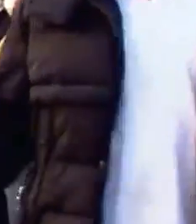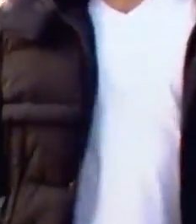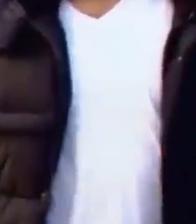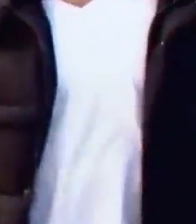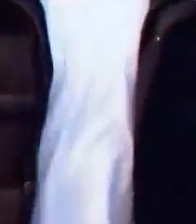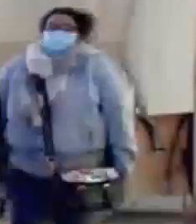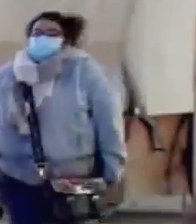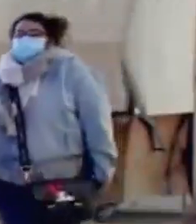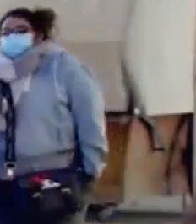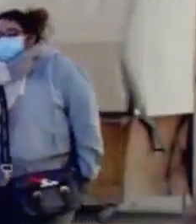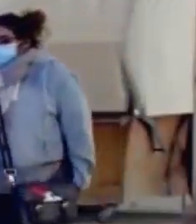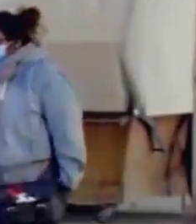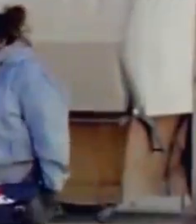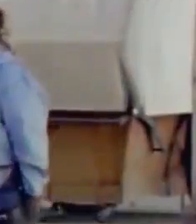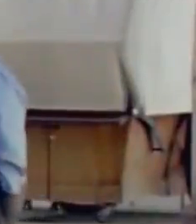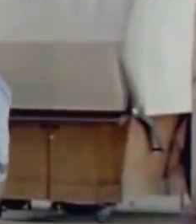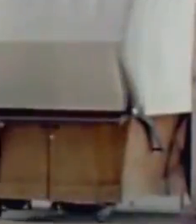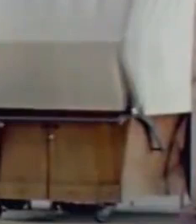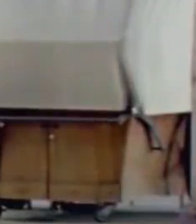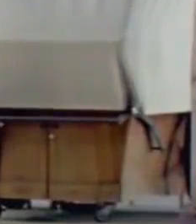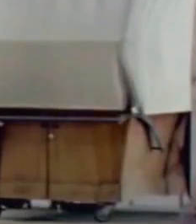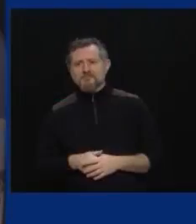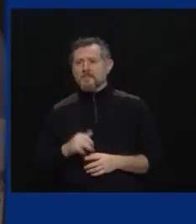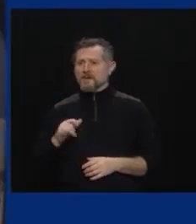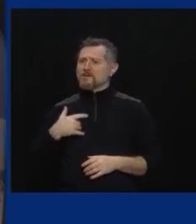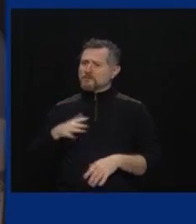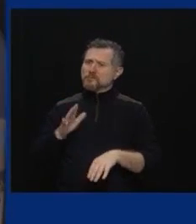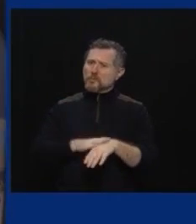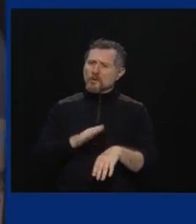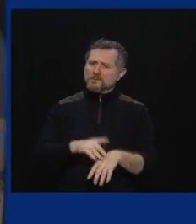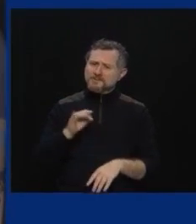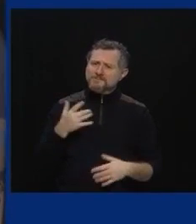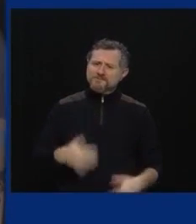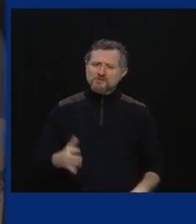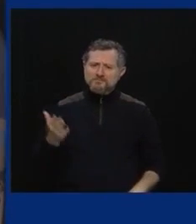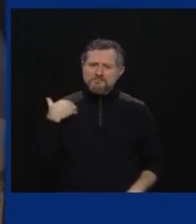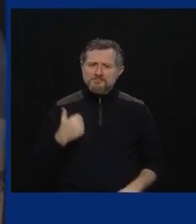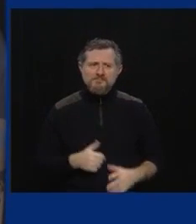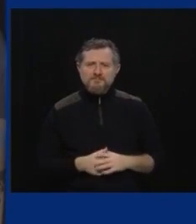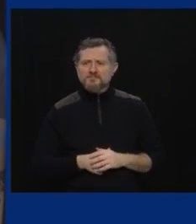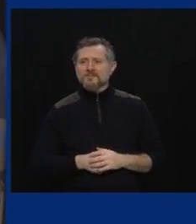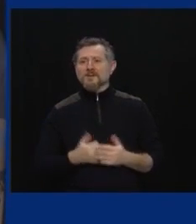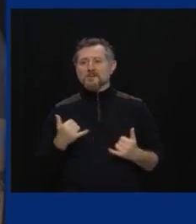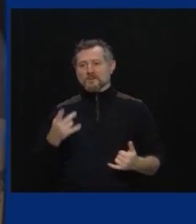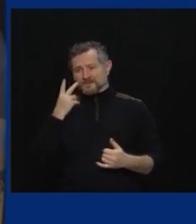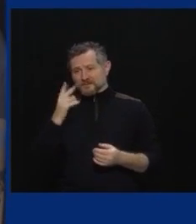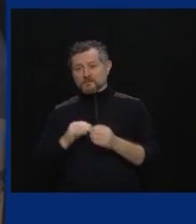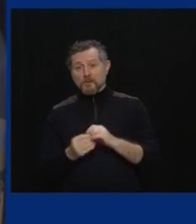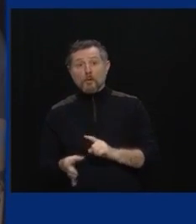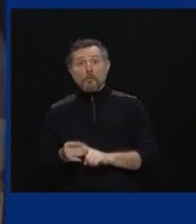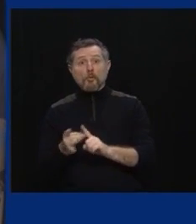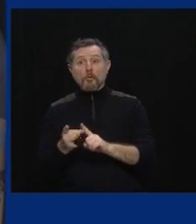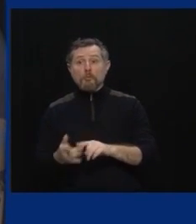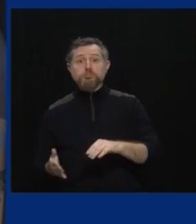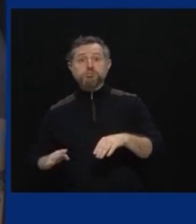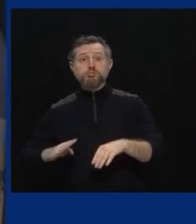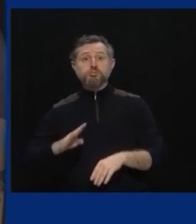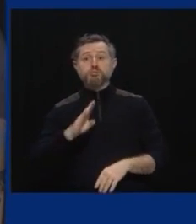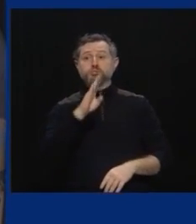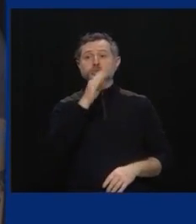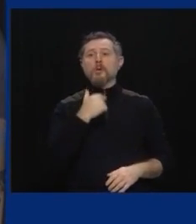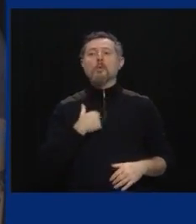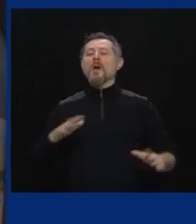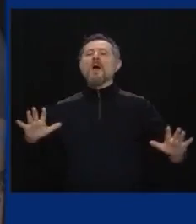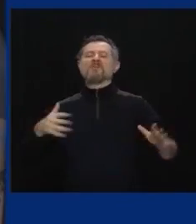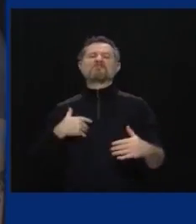educating the community on public health. I warned about this for months, and now we are where we are. I'm taking decisive action